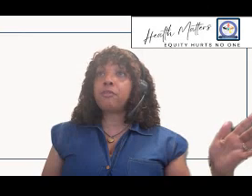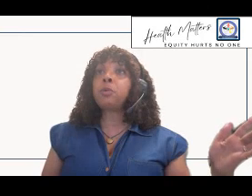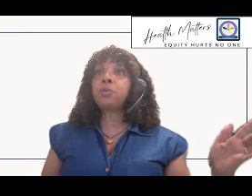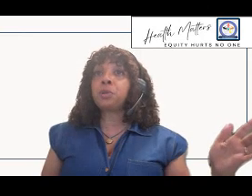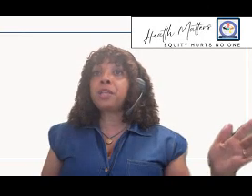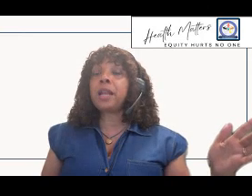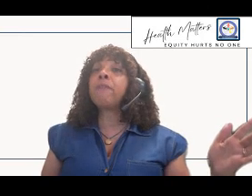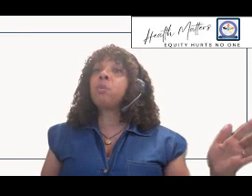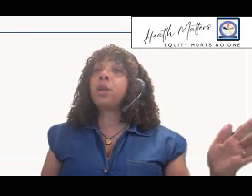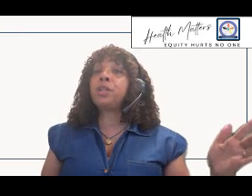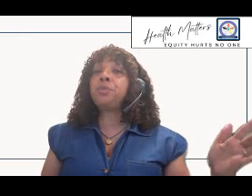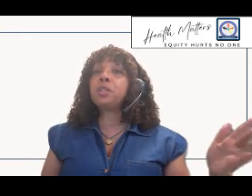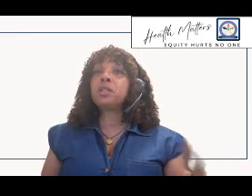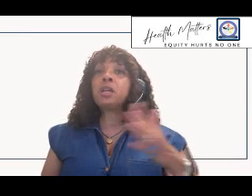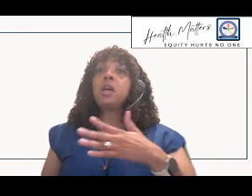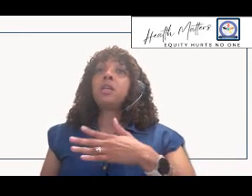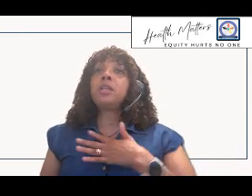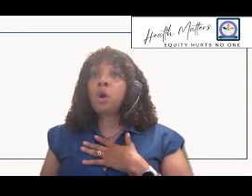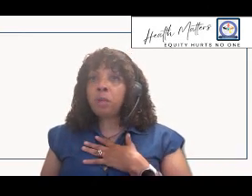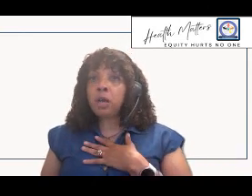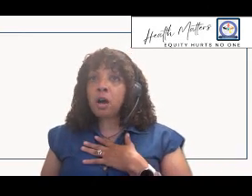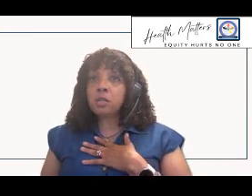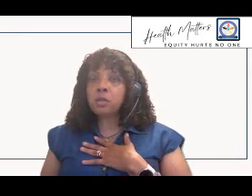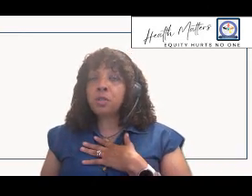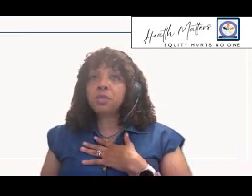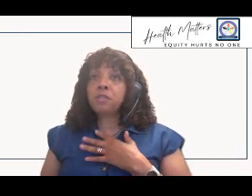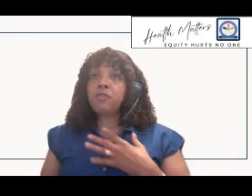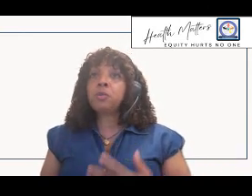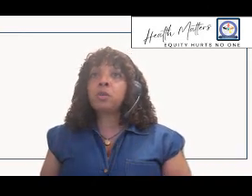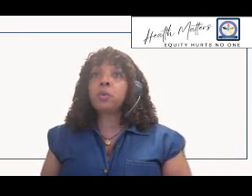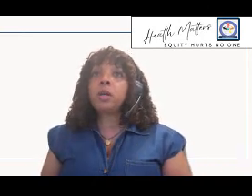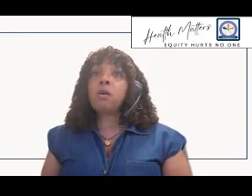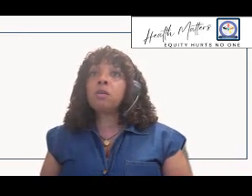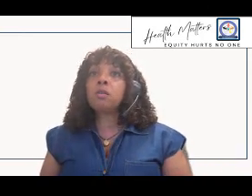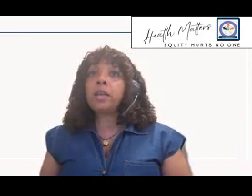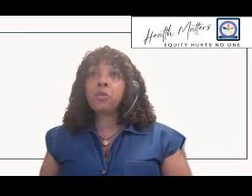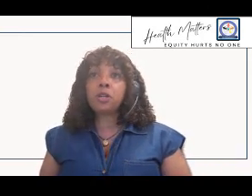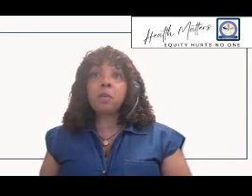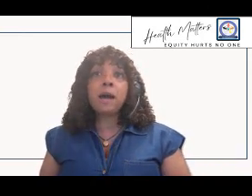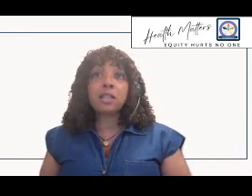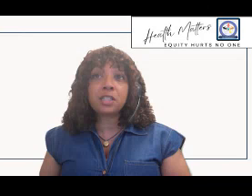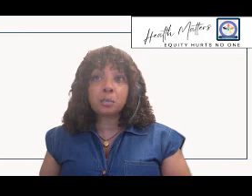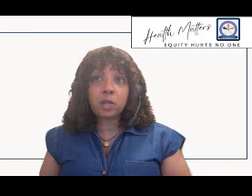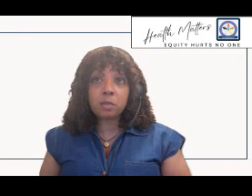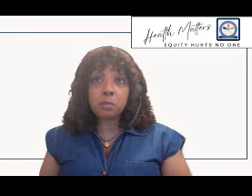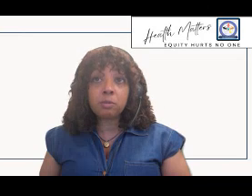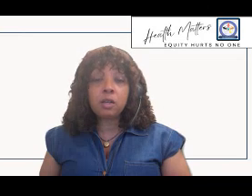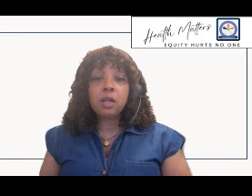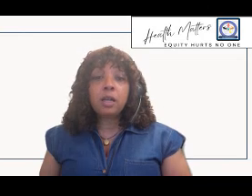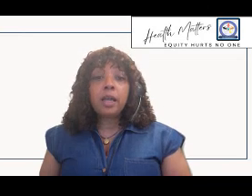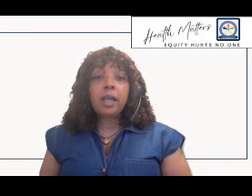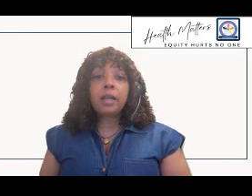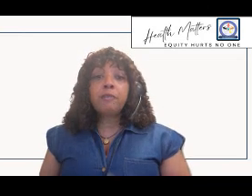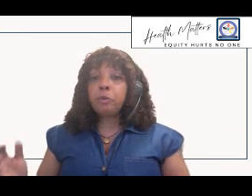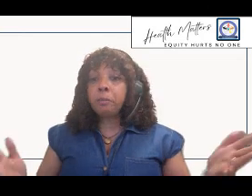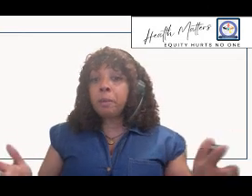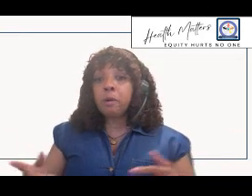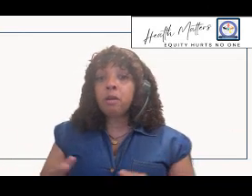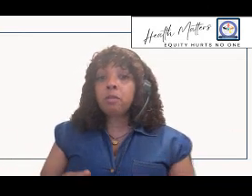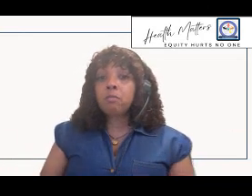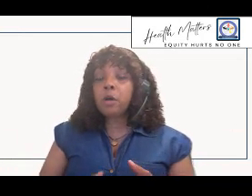standard filters that everyone uses. NOMHE also uses a filter we call the Health and All Policy Principle. And